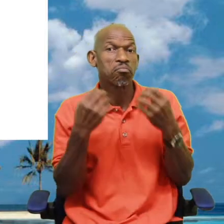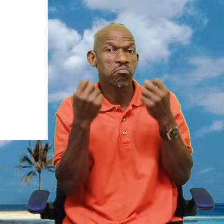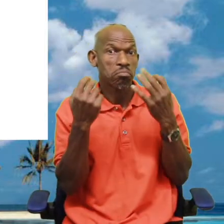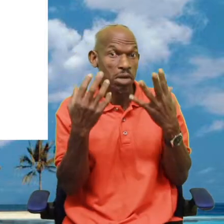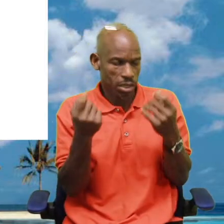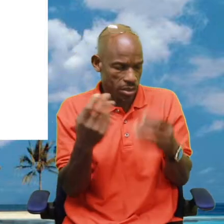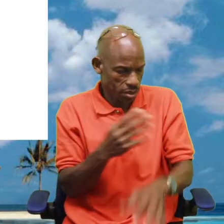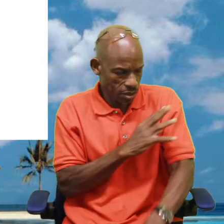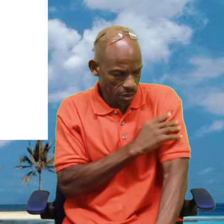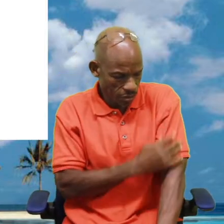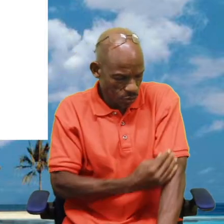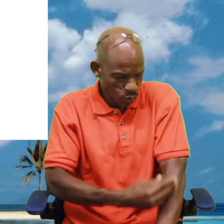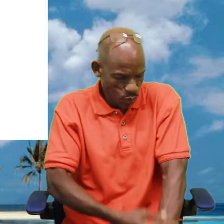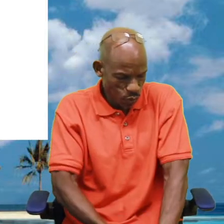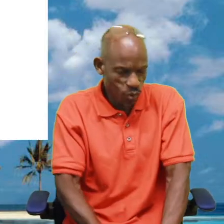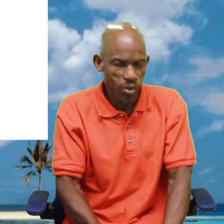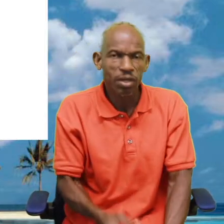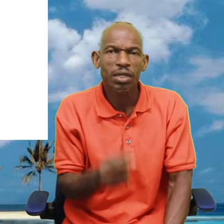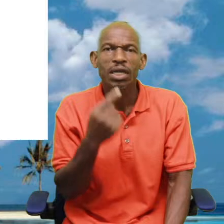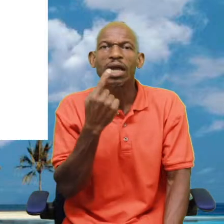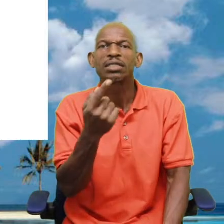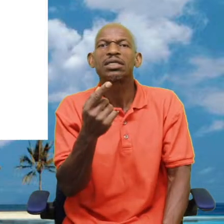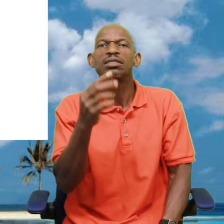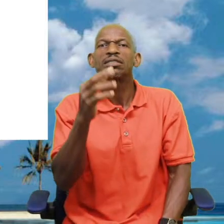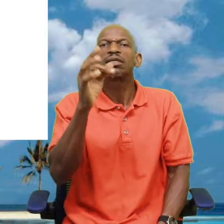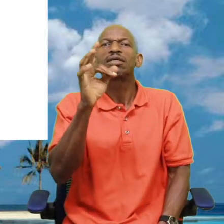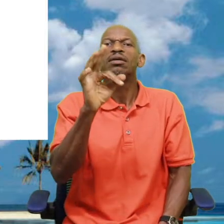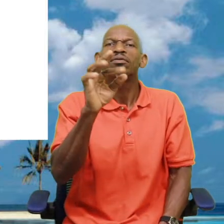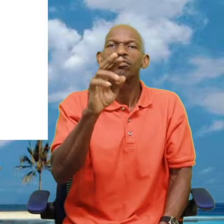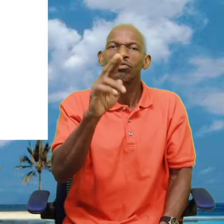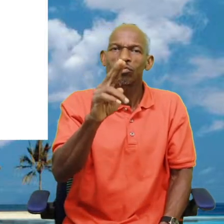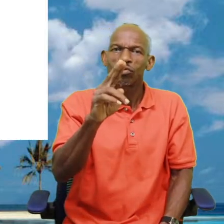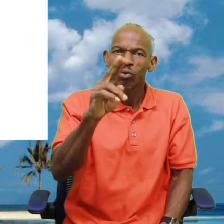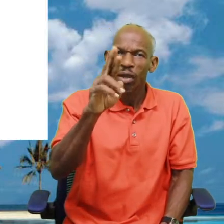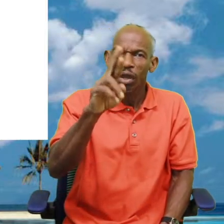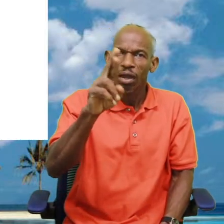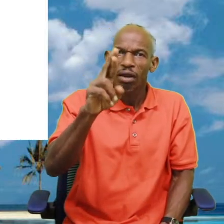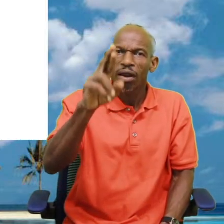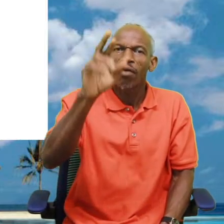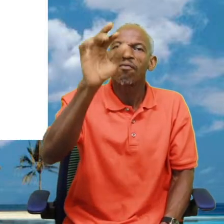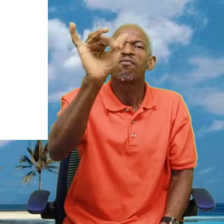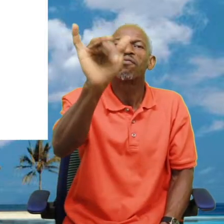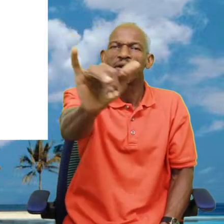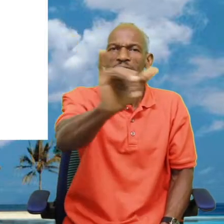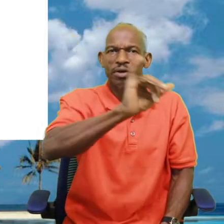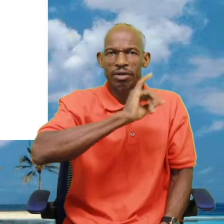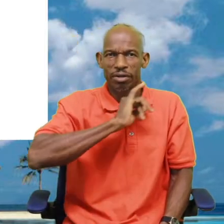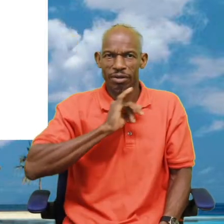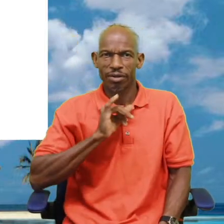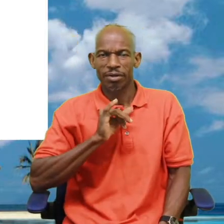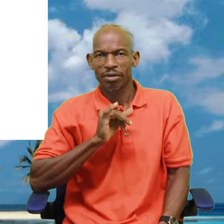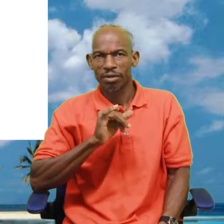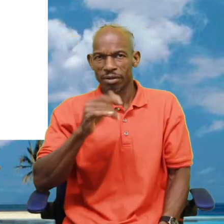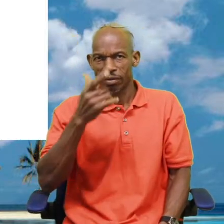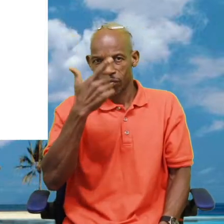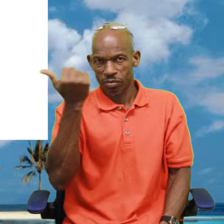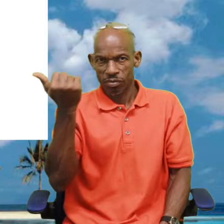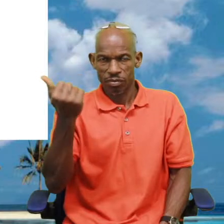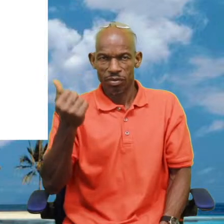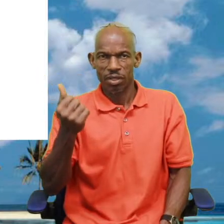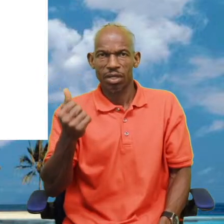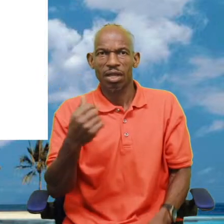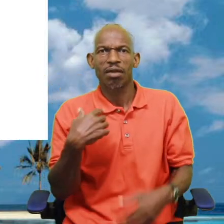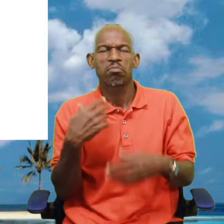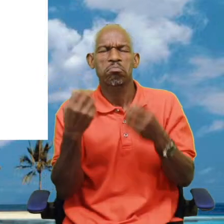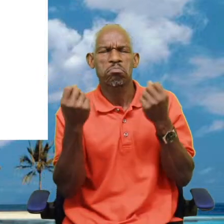hair, right, that's a new word for some people, right? So because it have plenty fur on